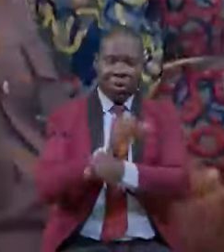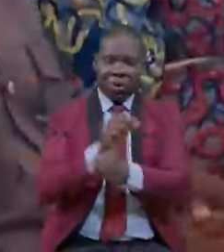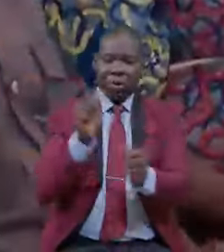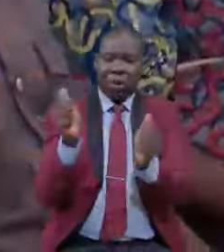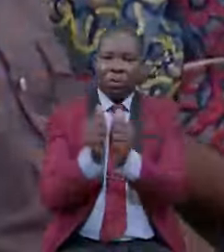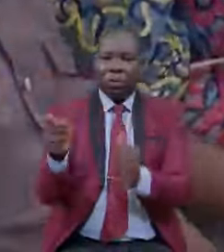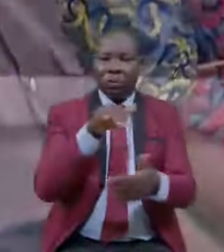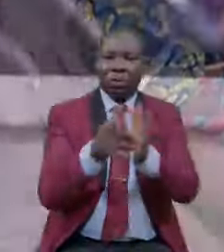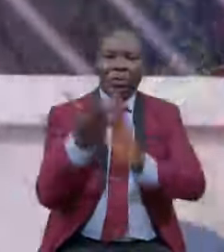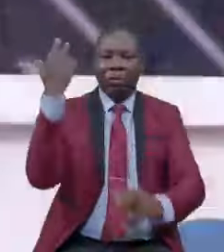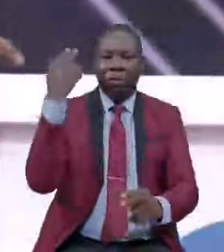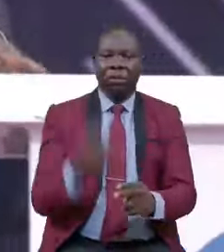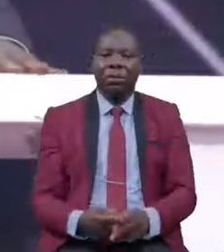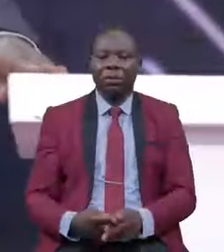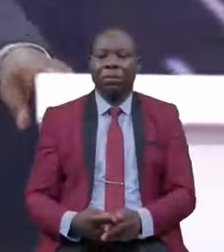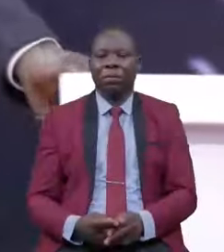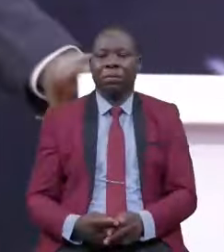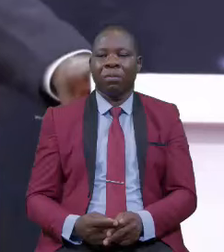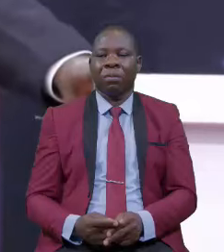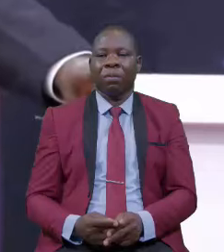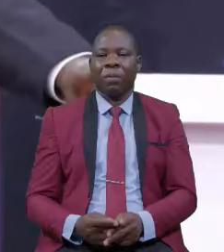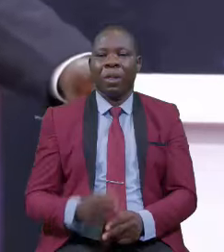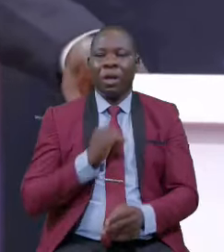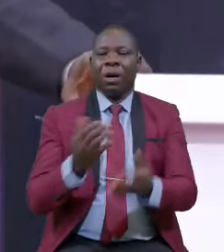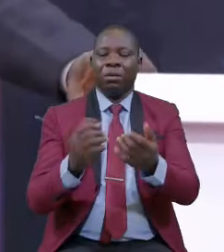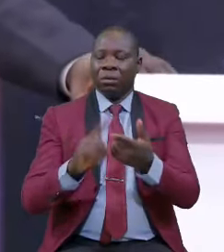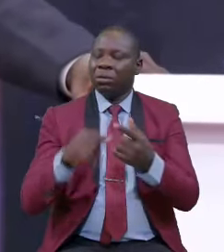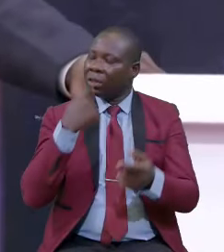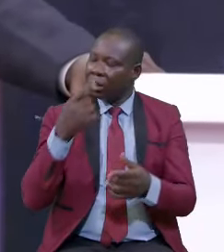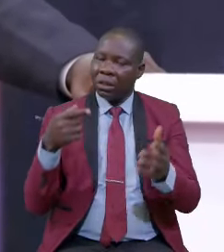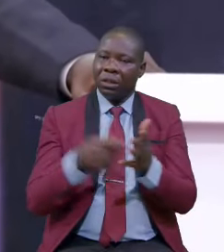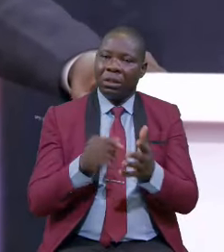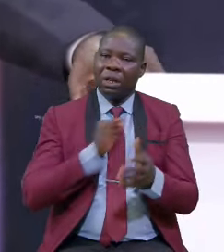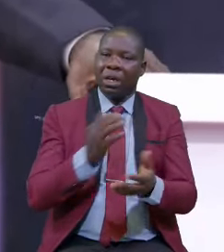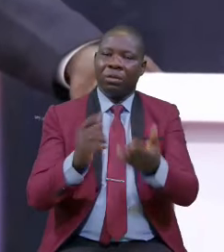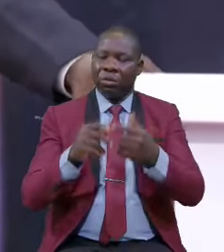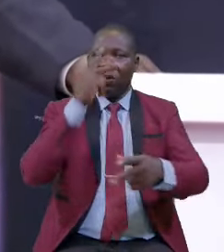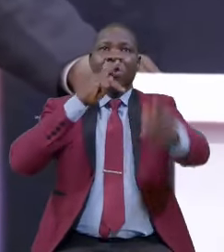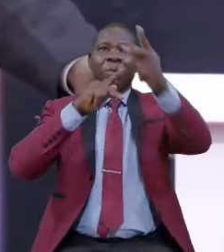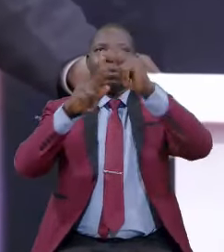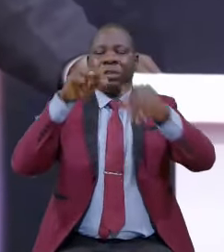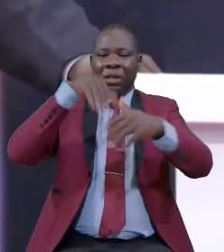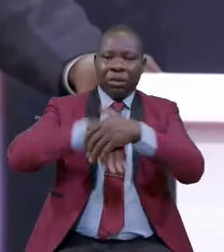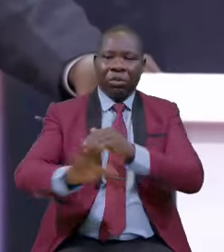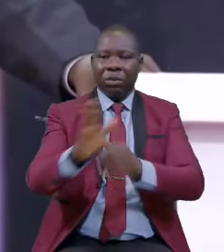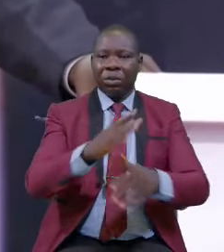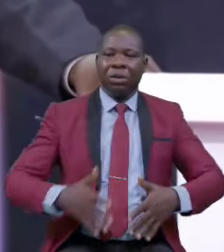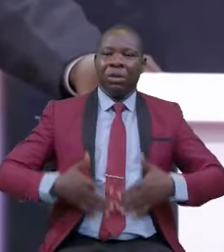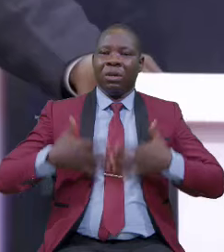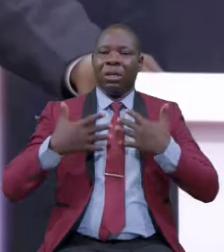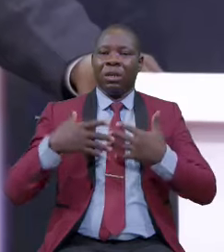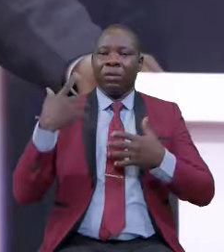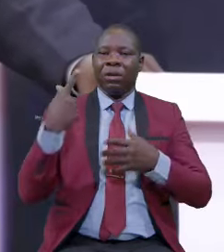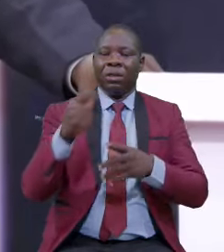Yeah. I want to, let me say this way, prophesy into your life. Yeah. The word of